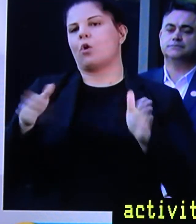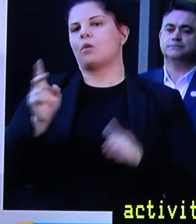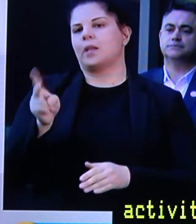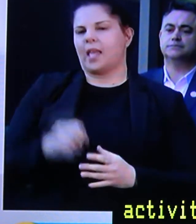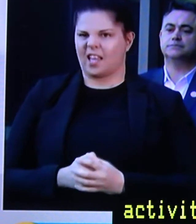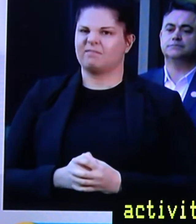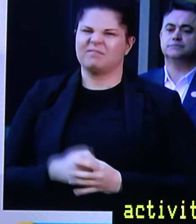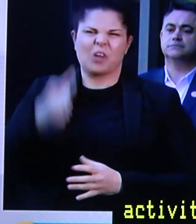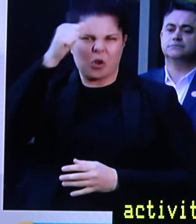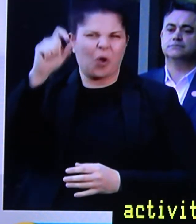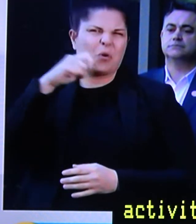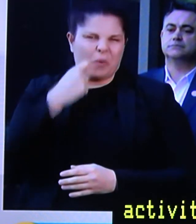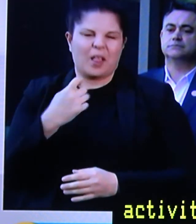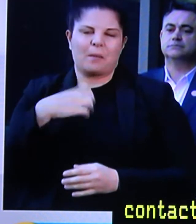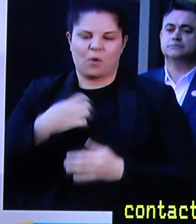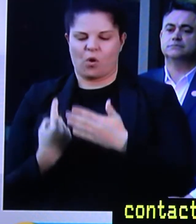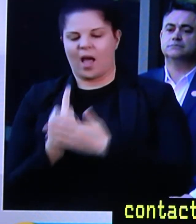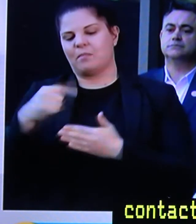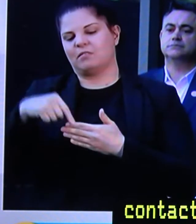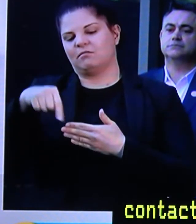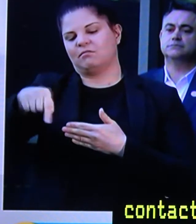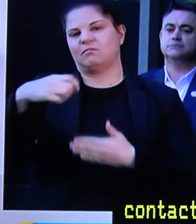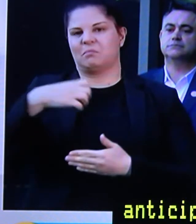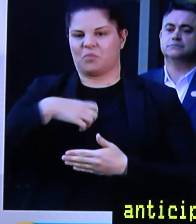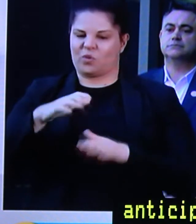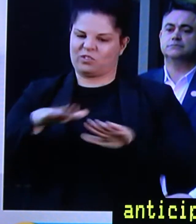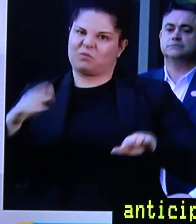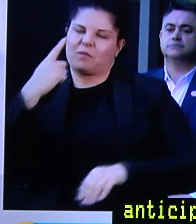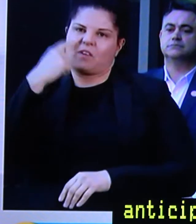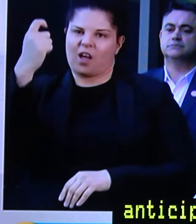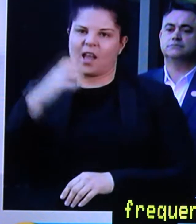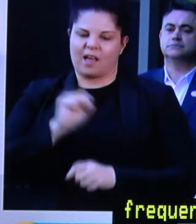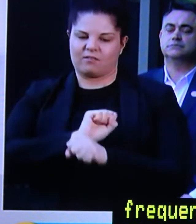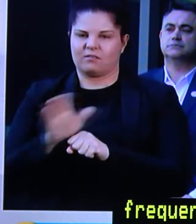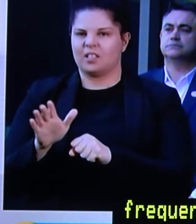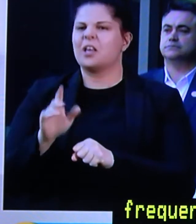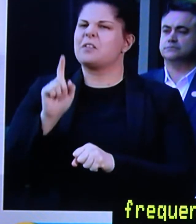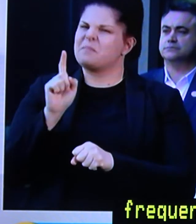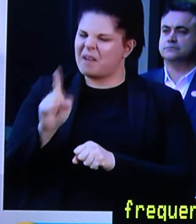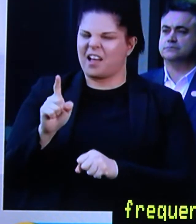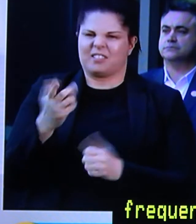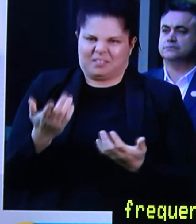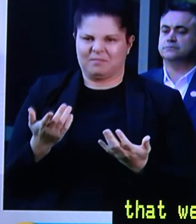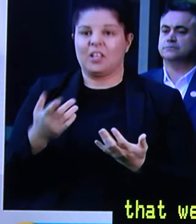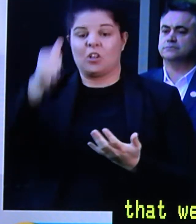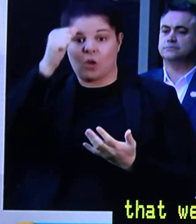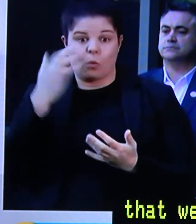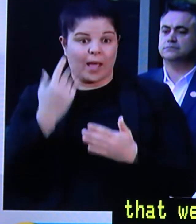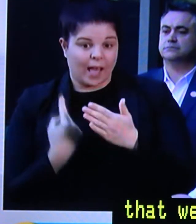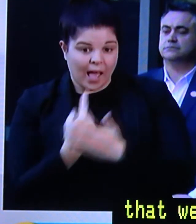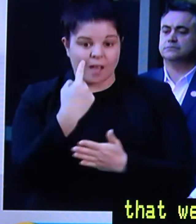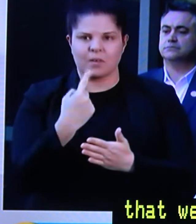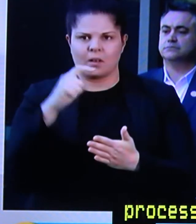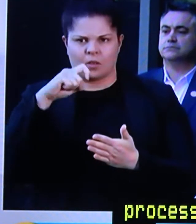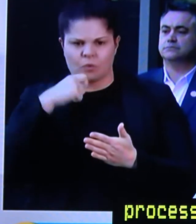frequently, but please have confidence that we've gone through all the processes and we know what it takes to keep everybody safe when that occurs.